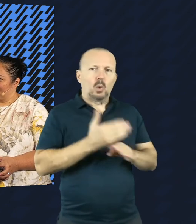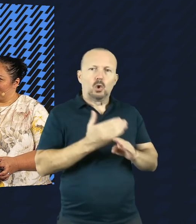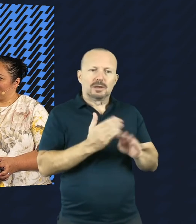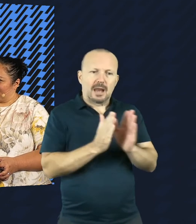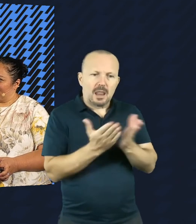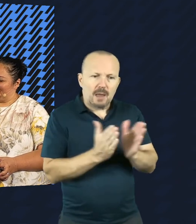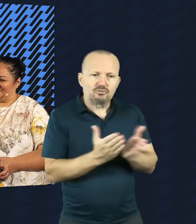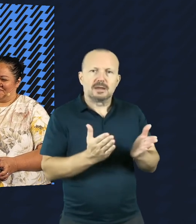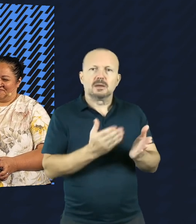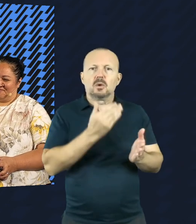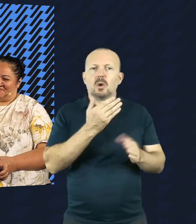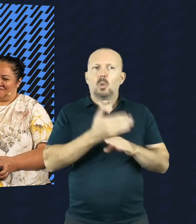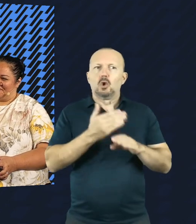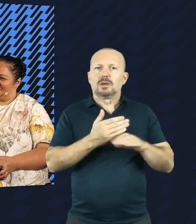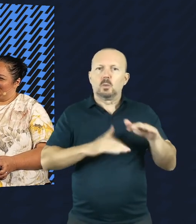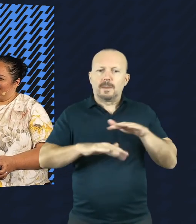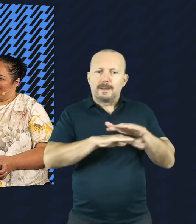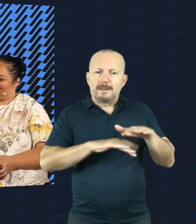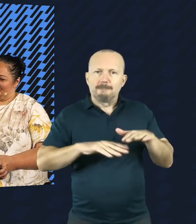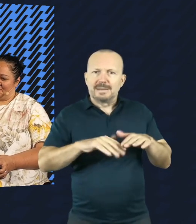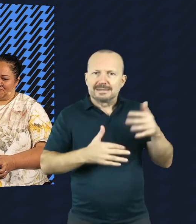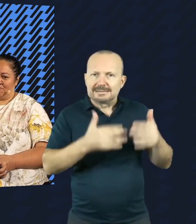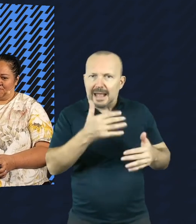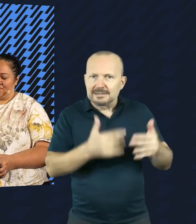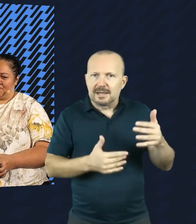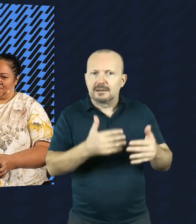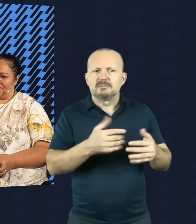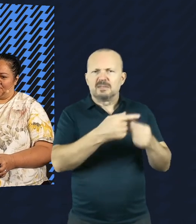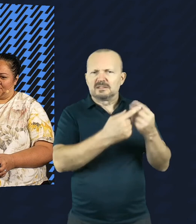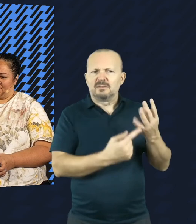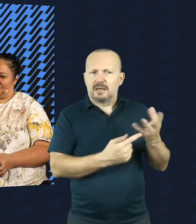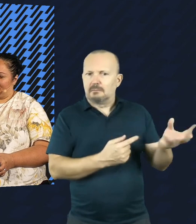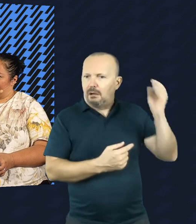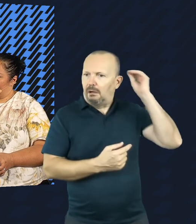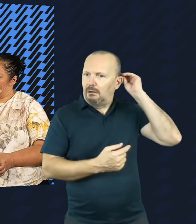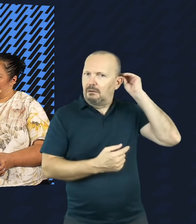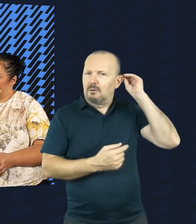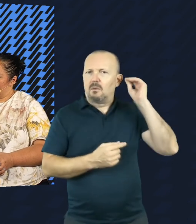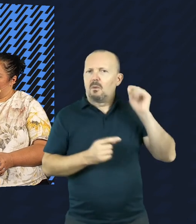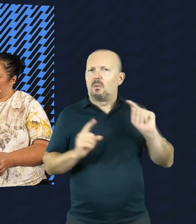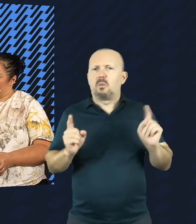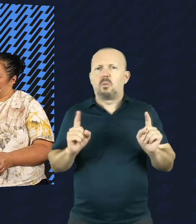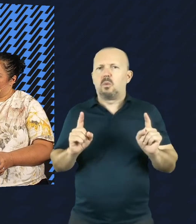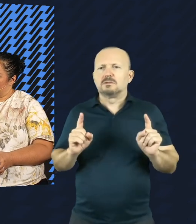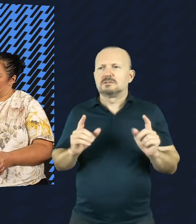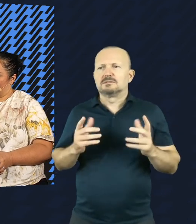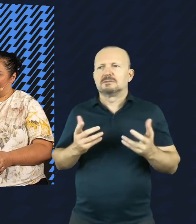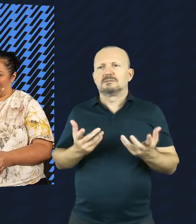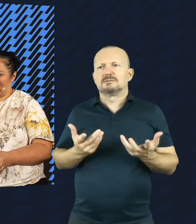and as a cataloguer, and what has that gifted, what's the koha that has given